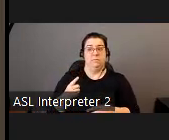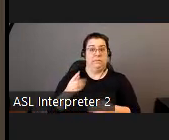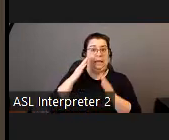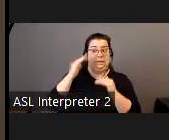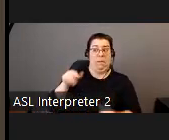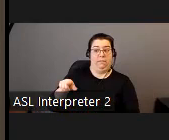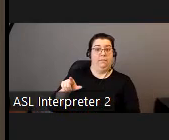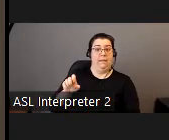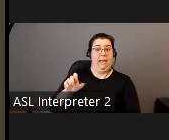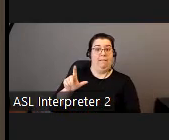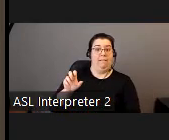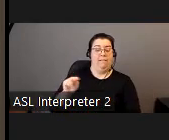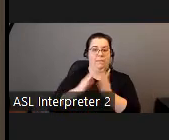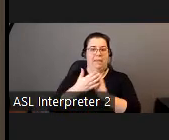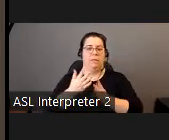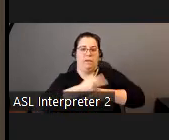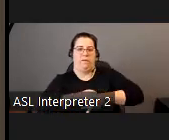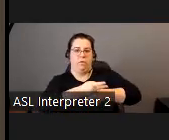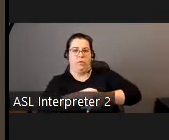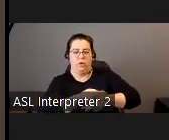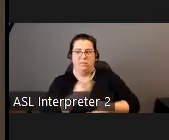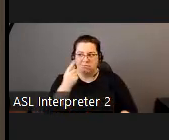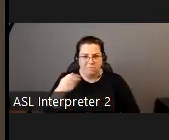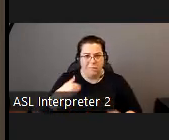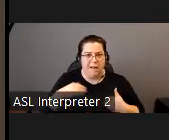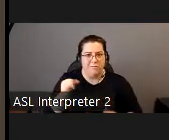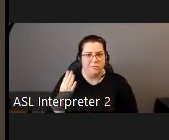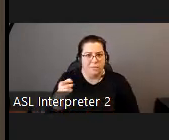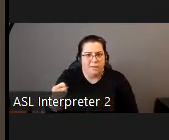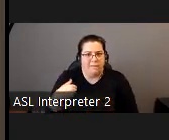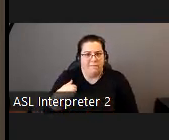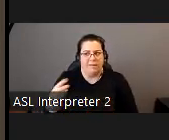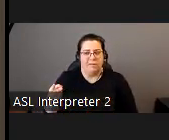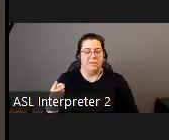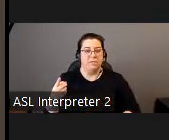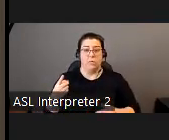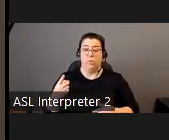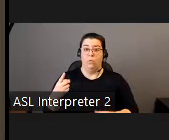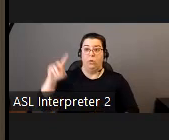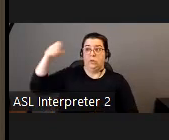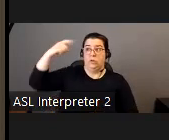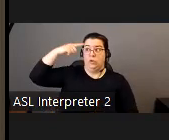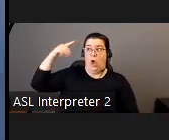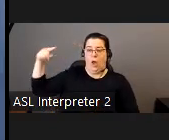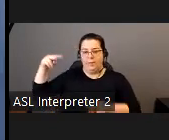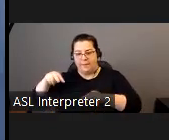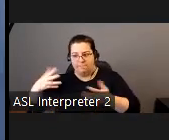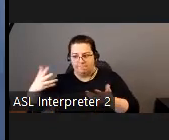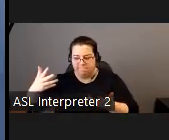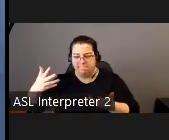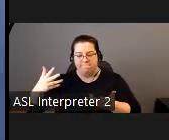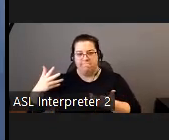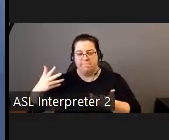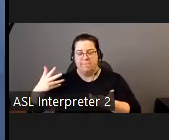here, but she has a job, and her job is coming under pressure now with the demands on her.